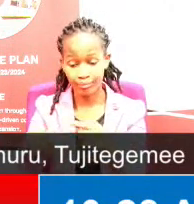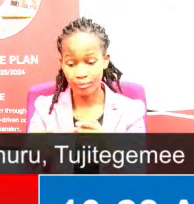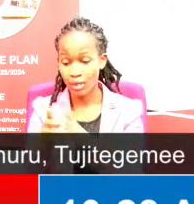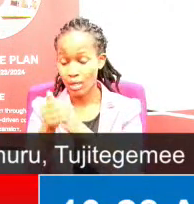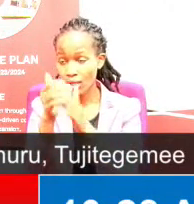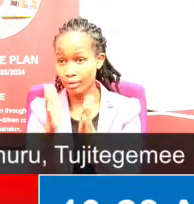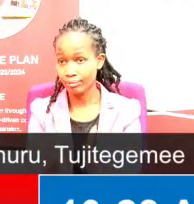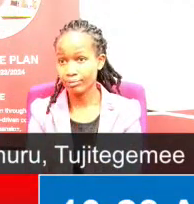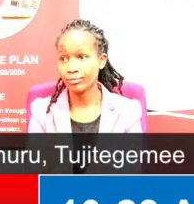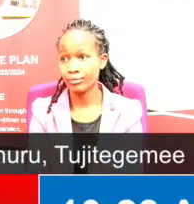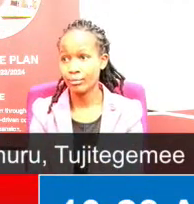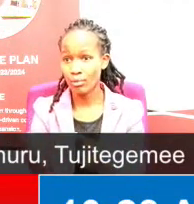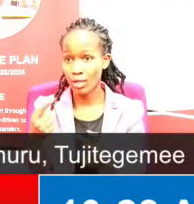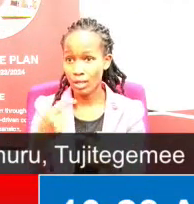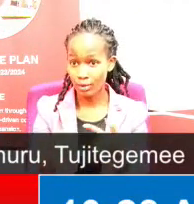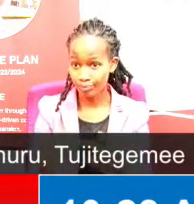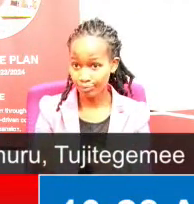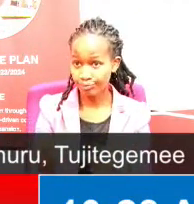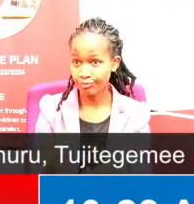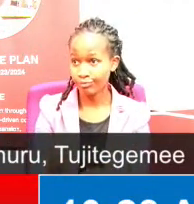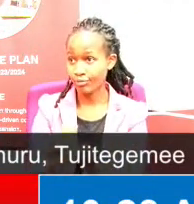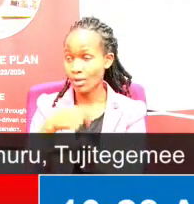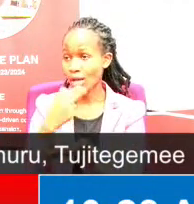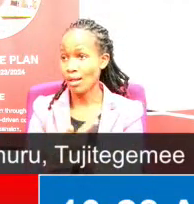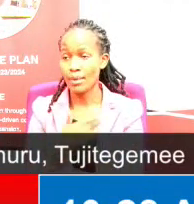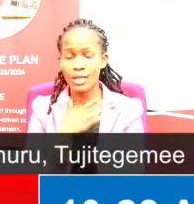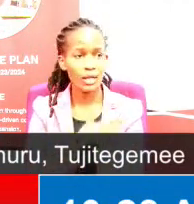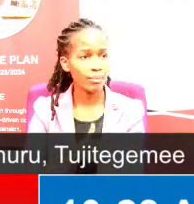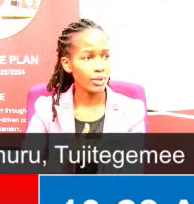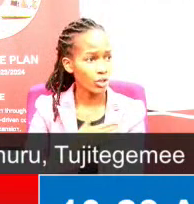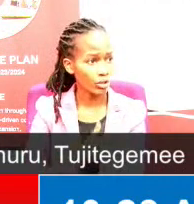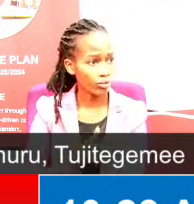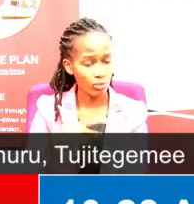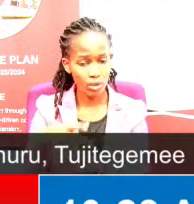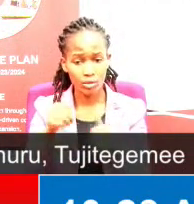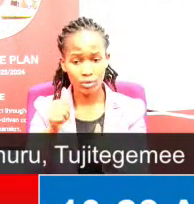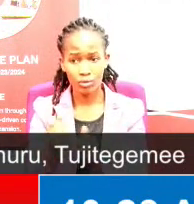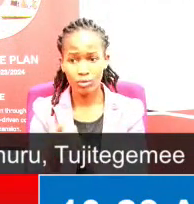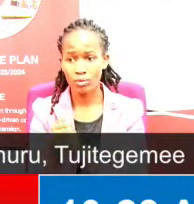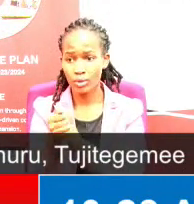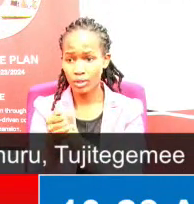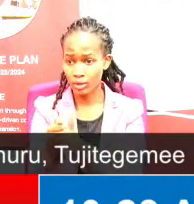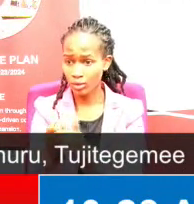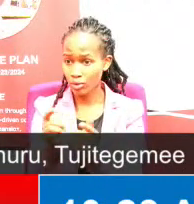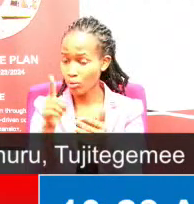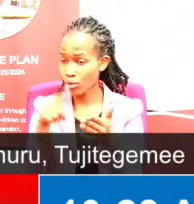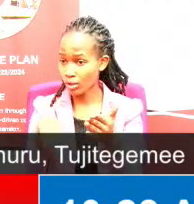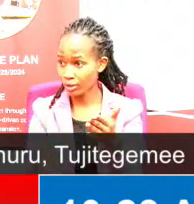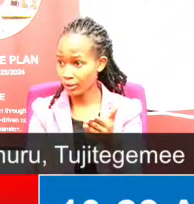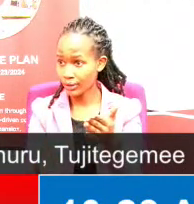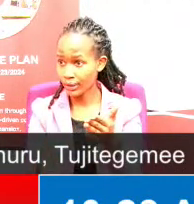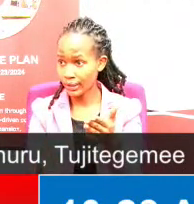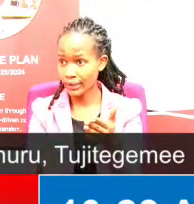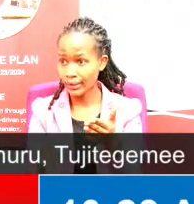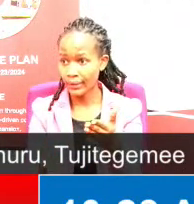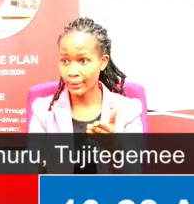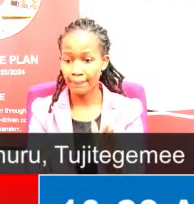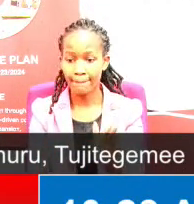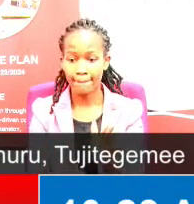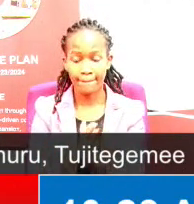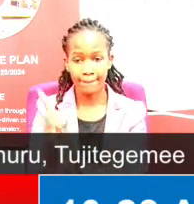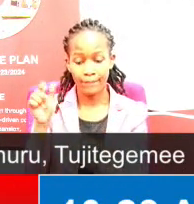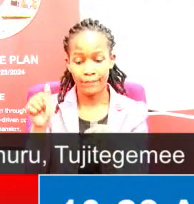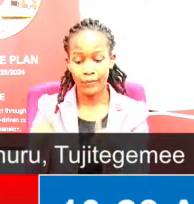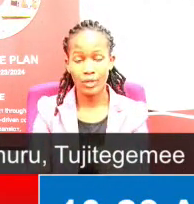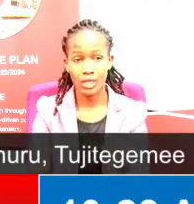leader, he will also help us appreciate the process that led into the development of